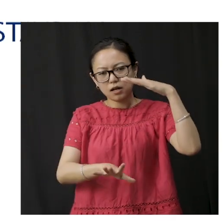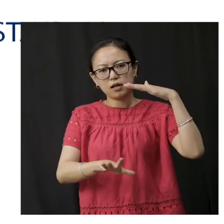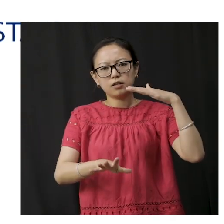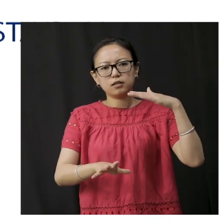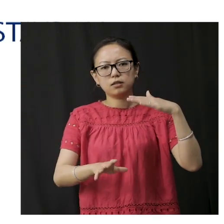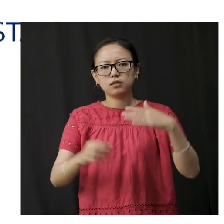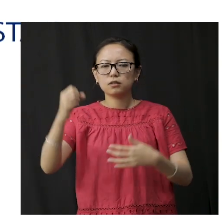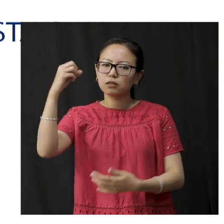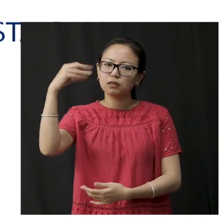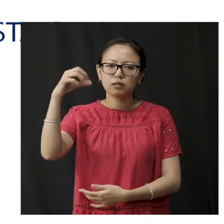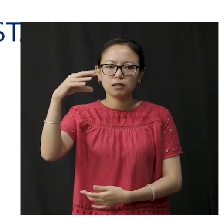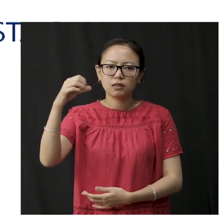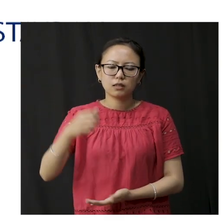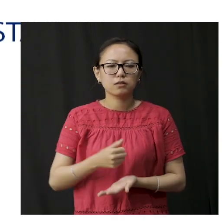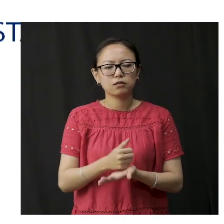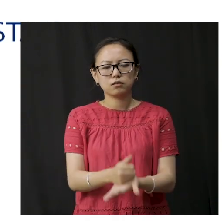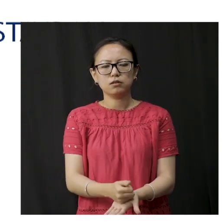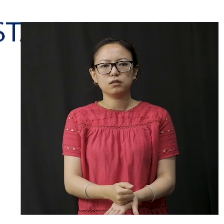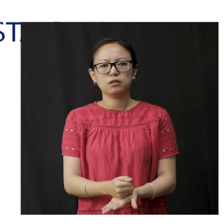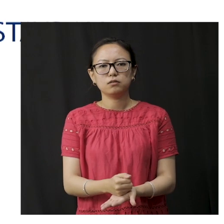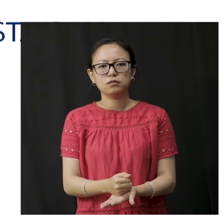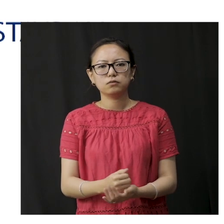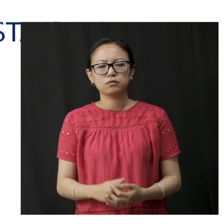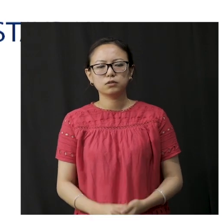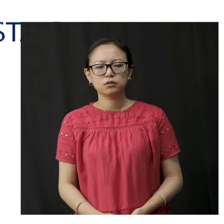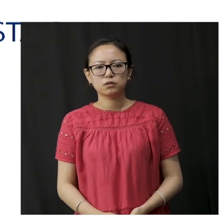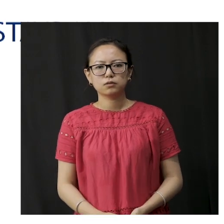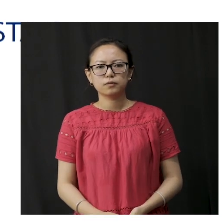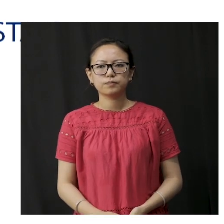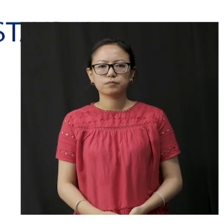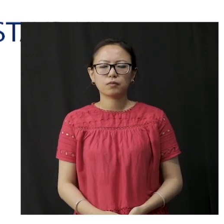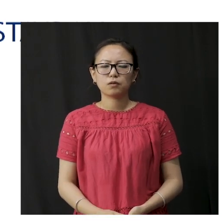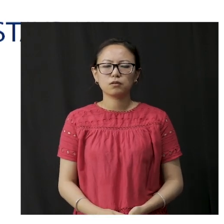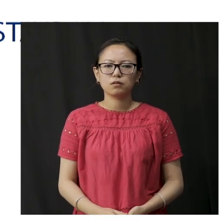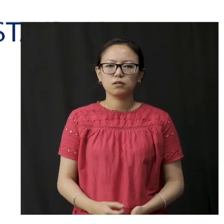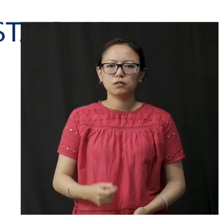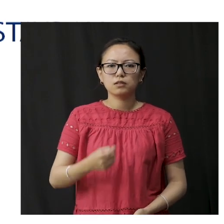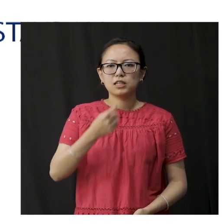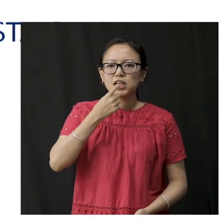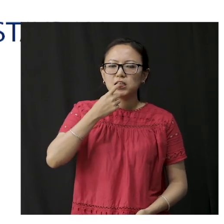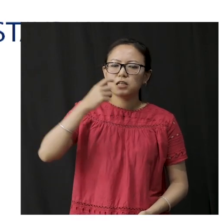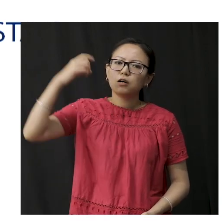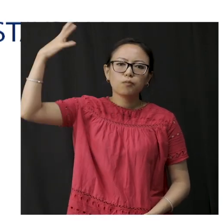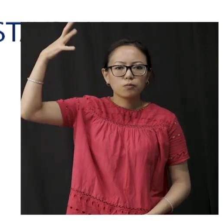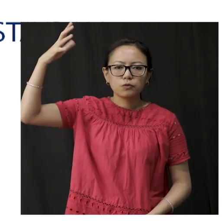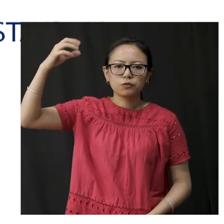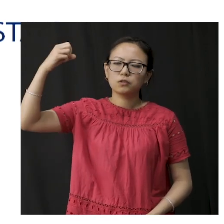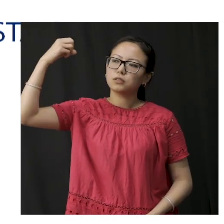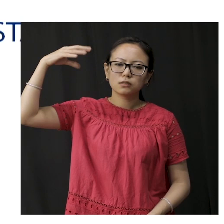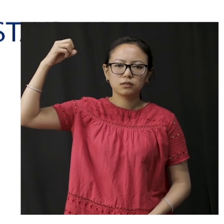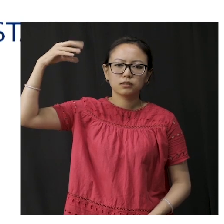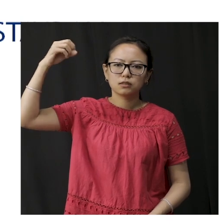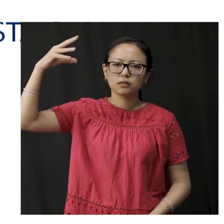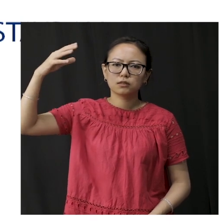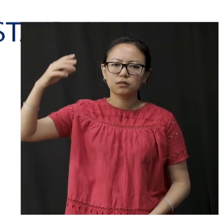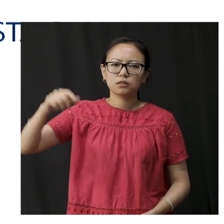the sun, the moon, and lanterns, they are all beneath the sky. They are all under the sky. And when